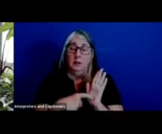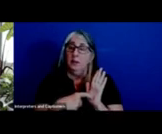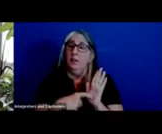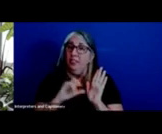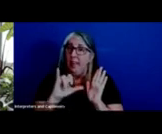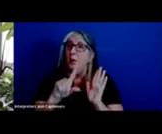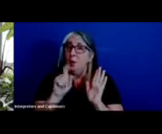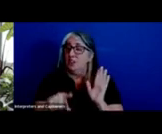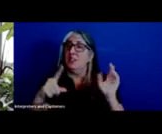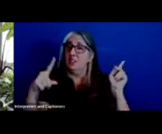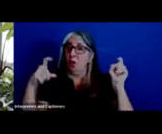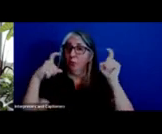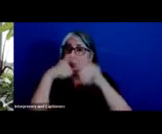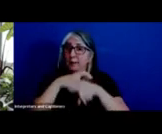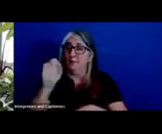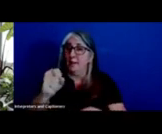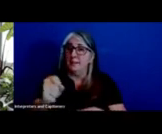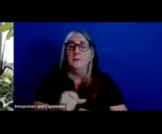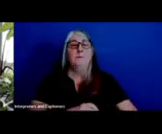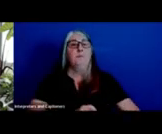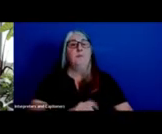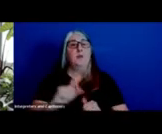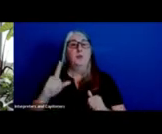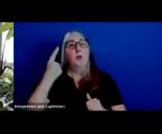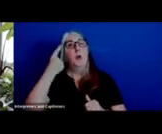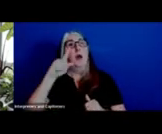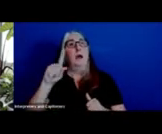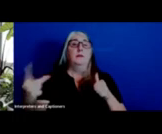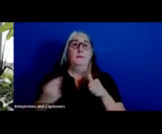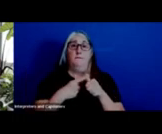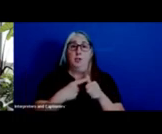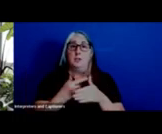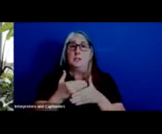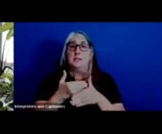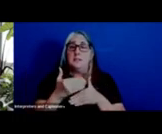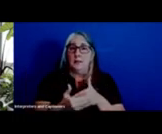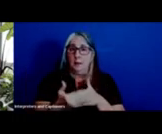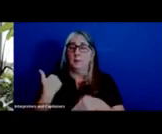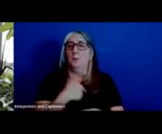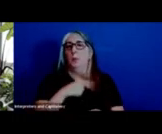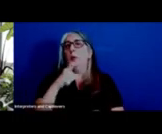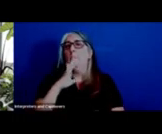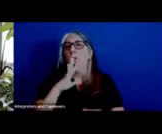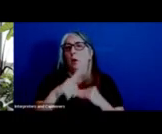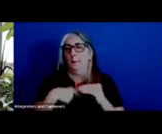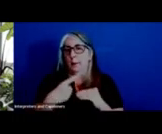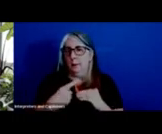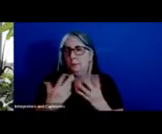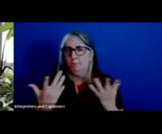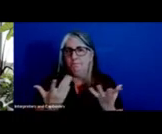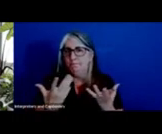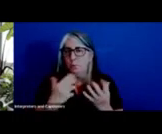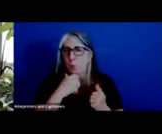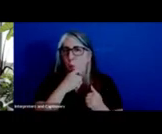question. And as a first step, we need to talk about